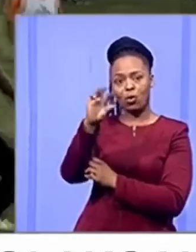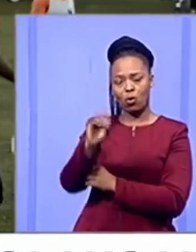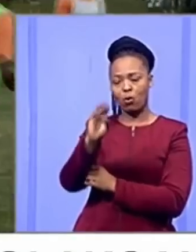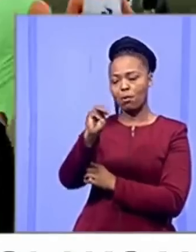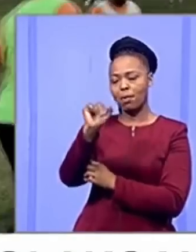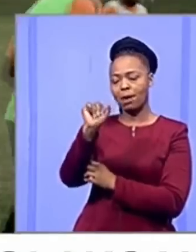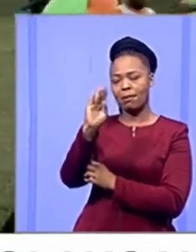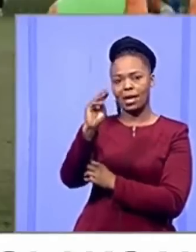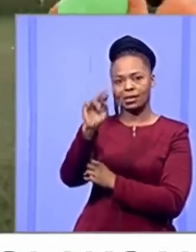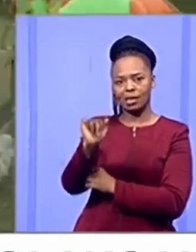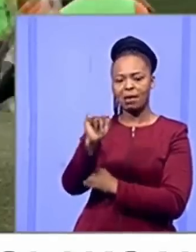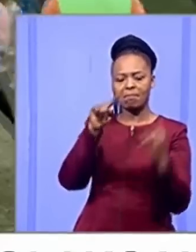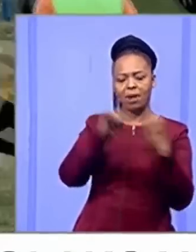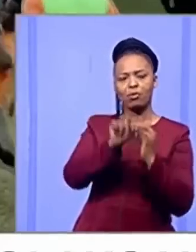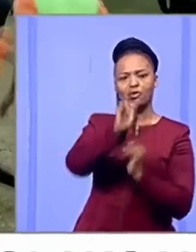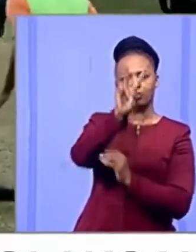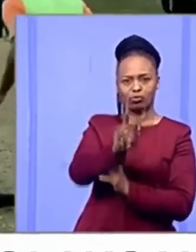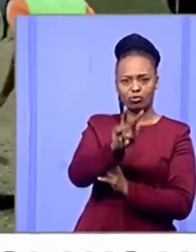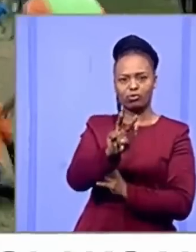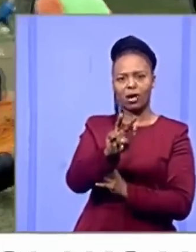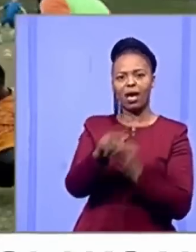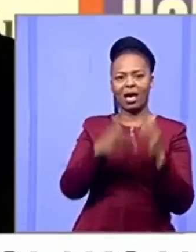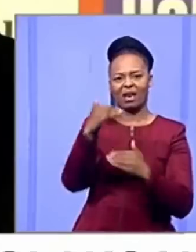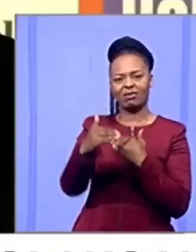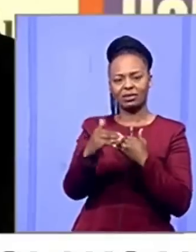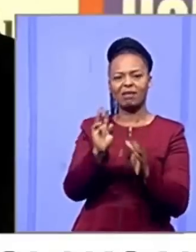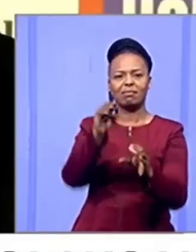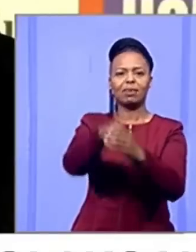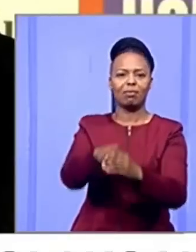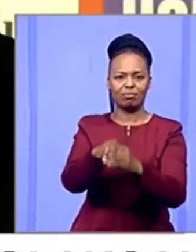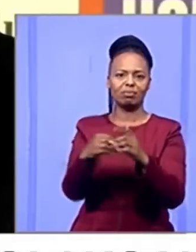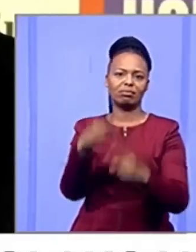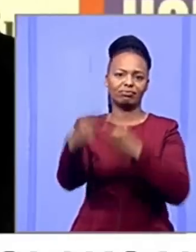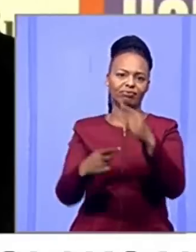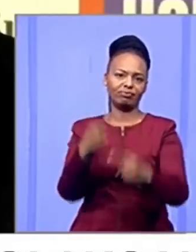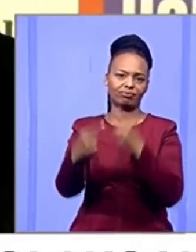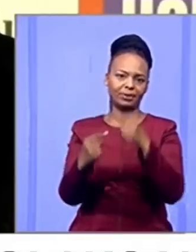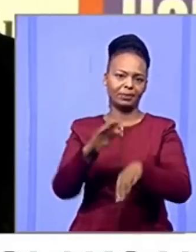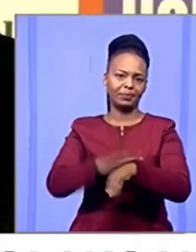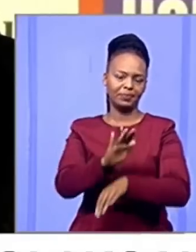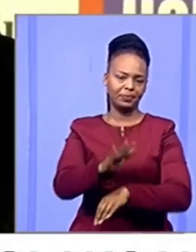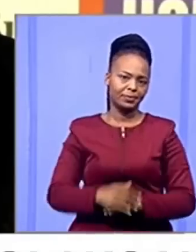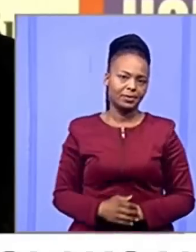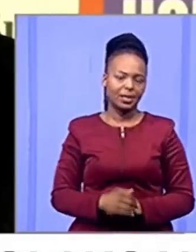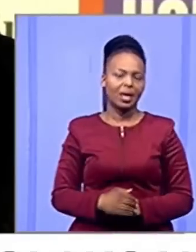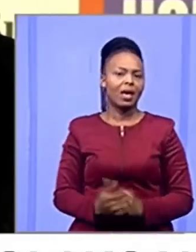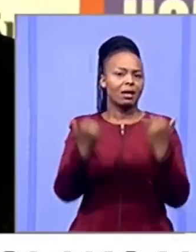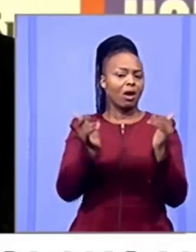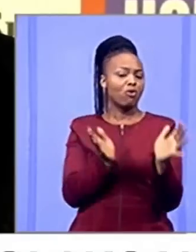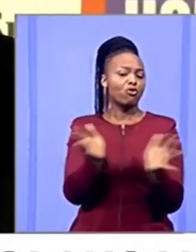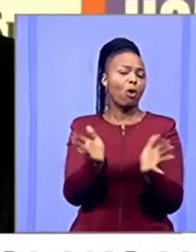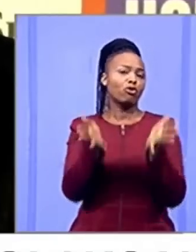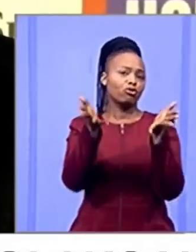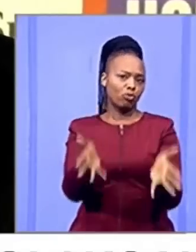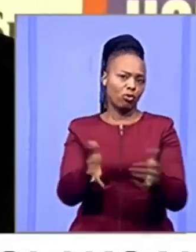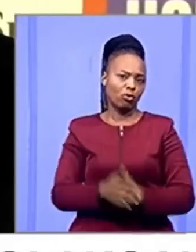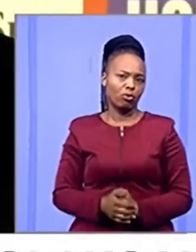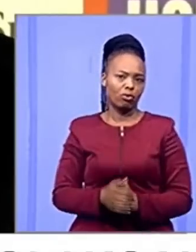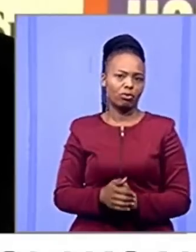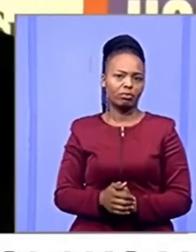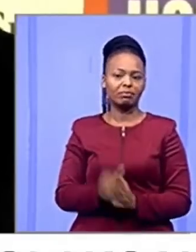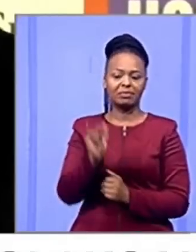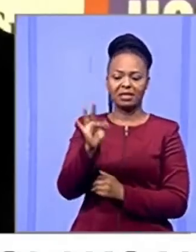go tsena mo karolong ya bobedi. That's football. We need to understand that one match does not